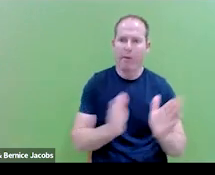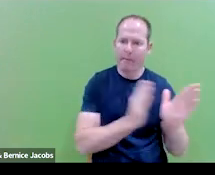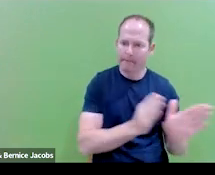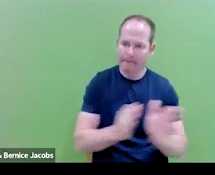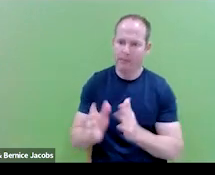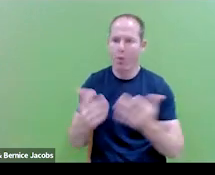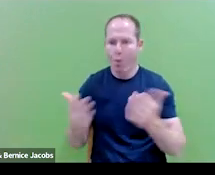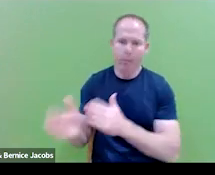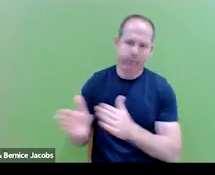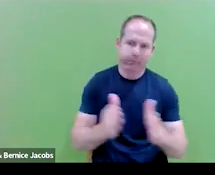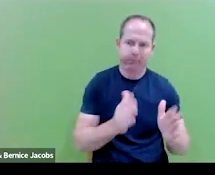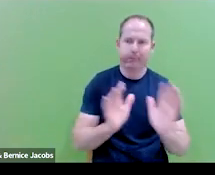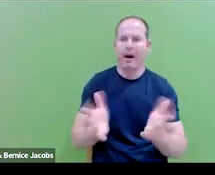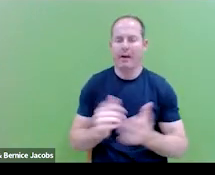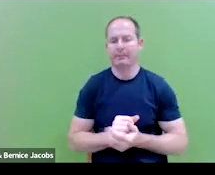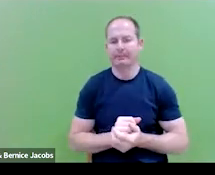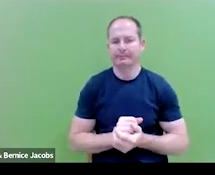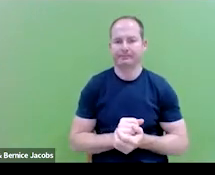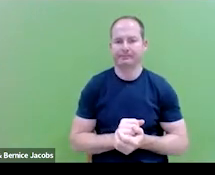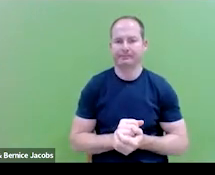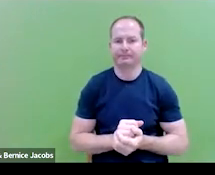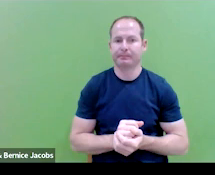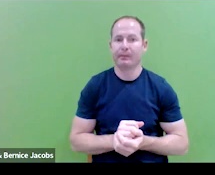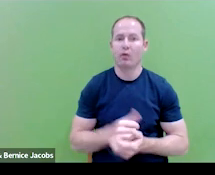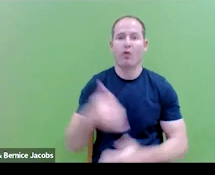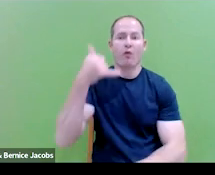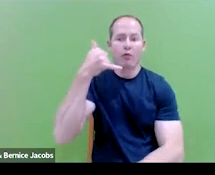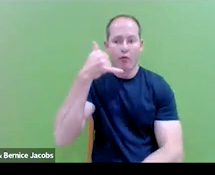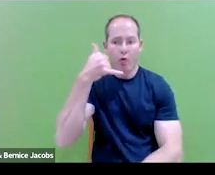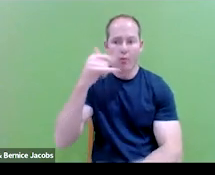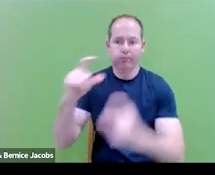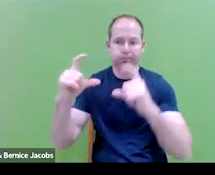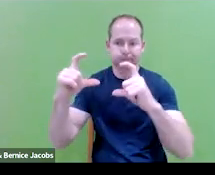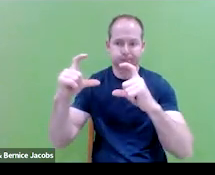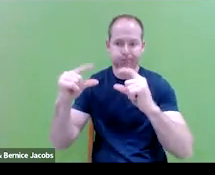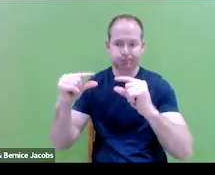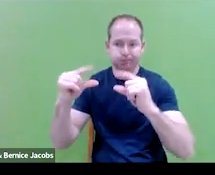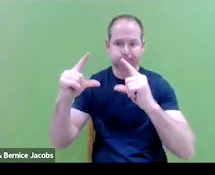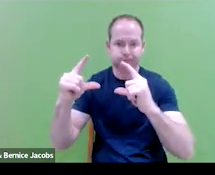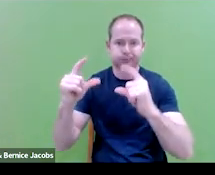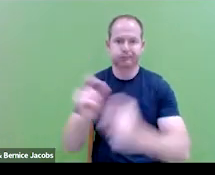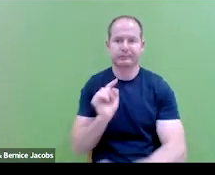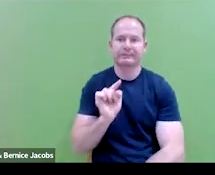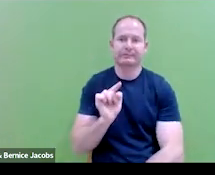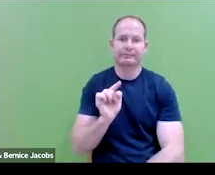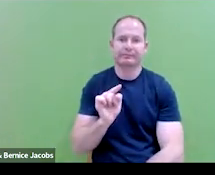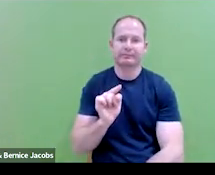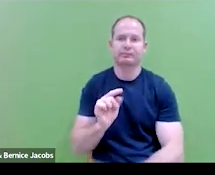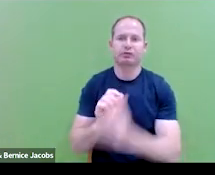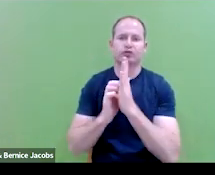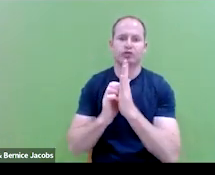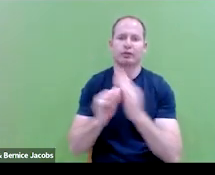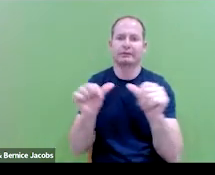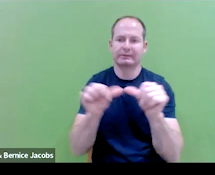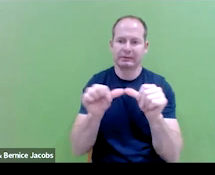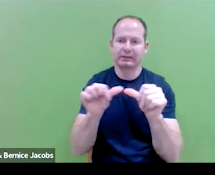In terms of the text on the iPhones, I would probably say this one is exactly that example of size